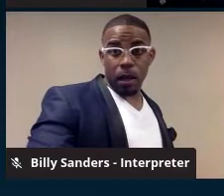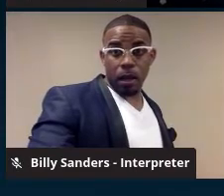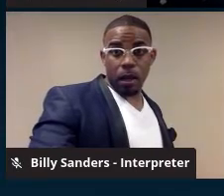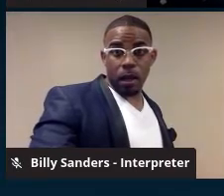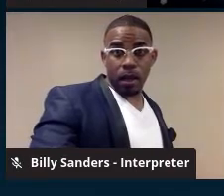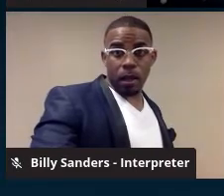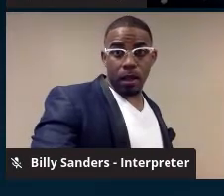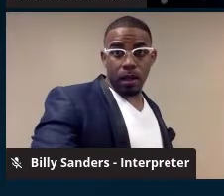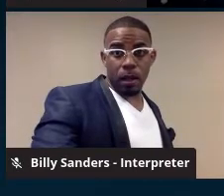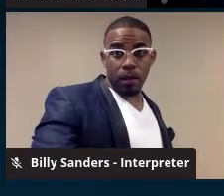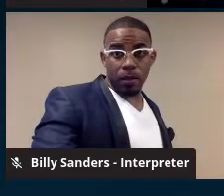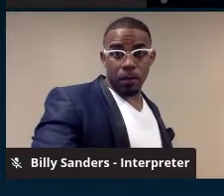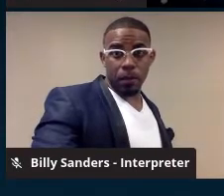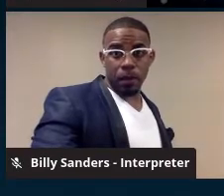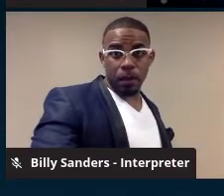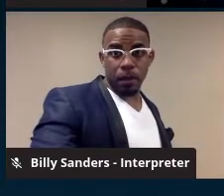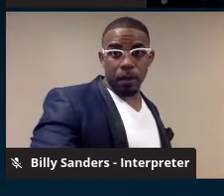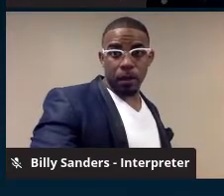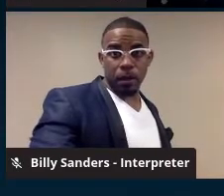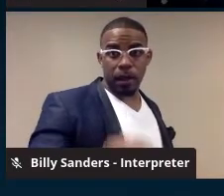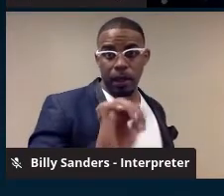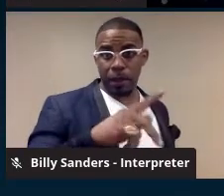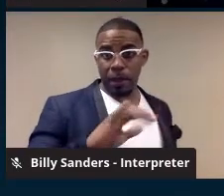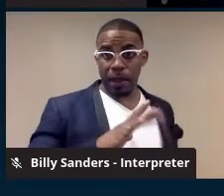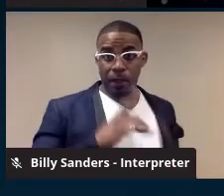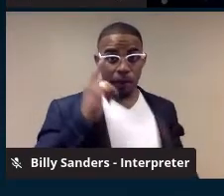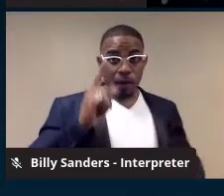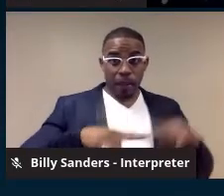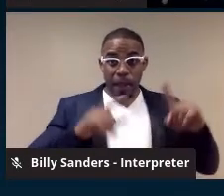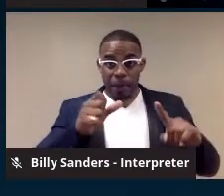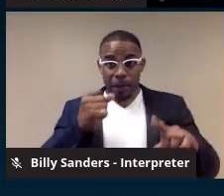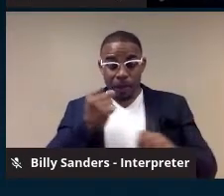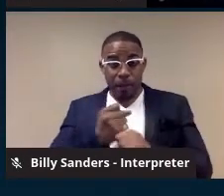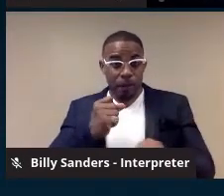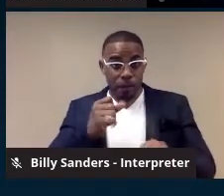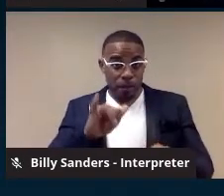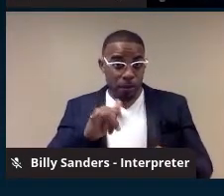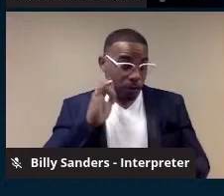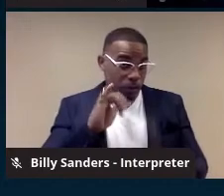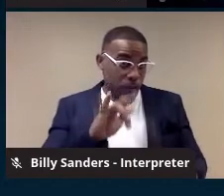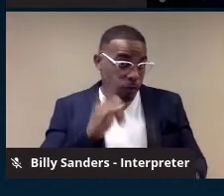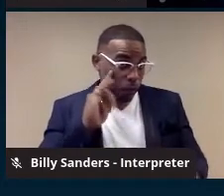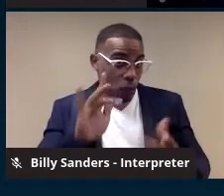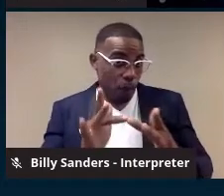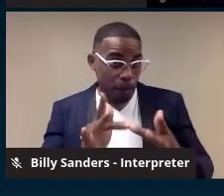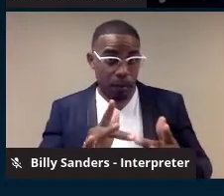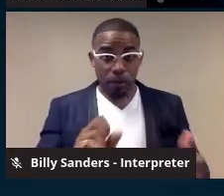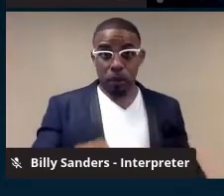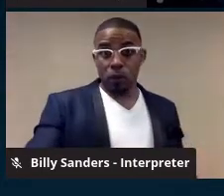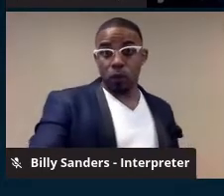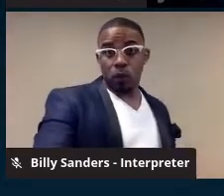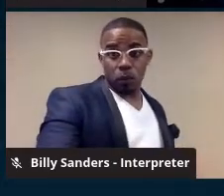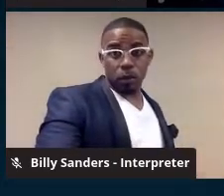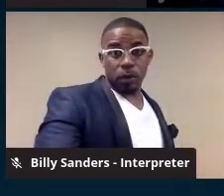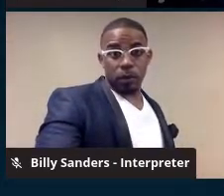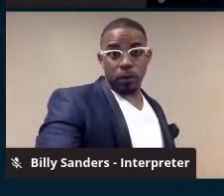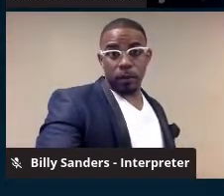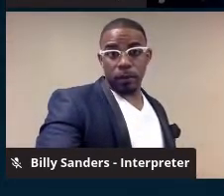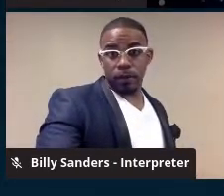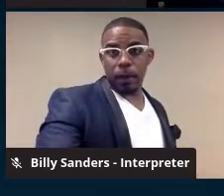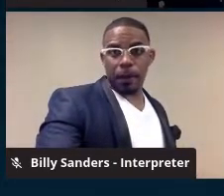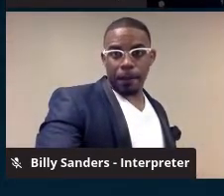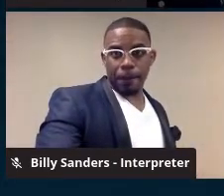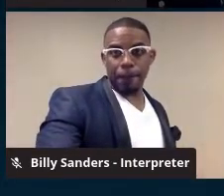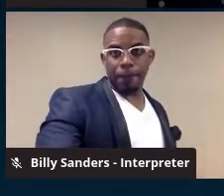need to make this bigger, an API feed that it dynamically brings in our podcast episodes to our website. So I thought, I've already got the code to do that in